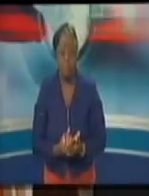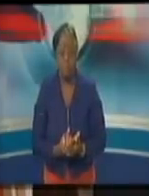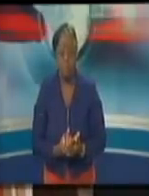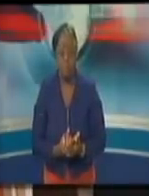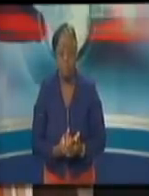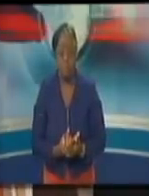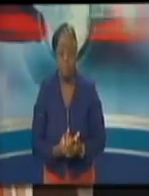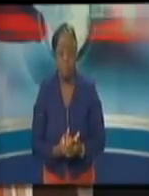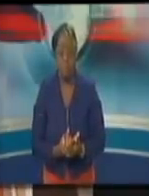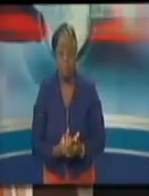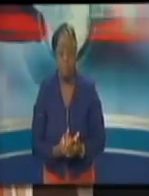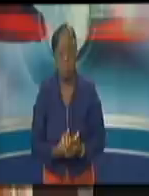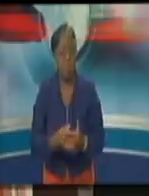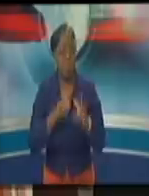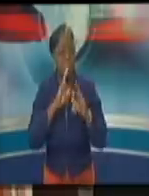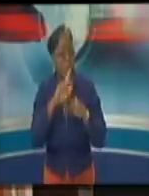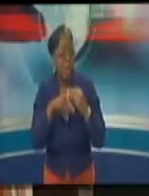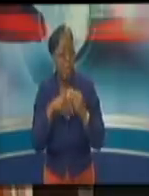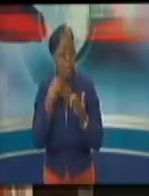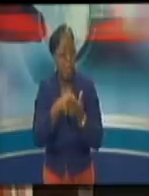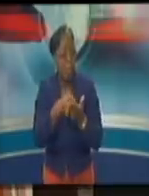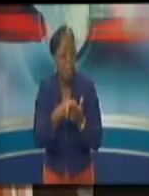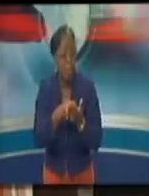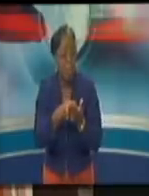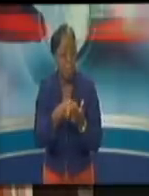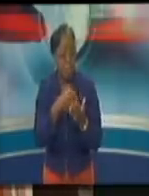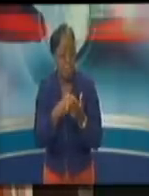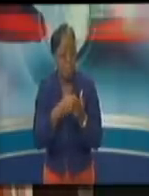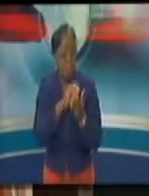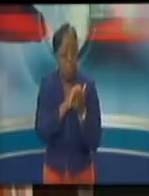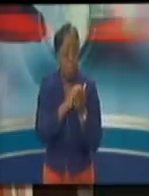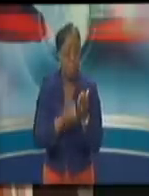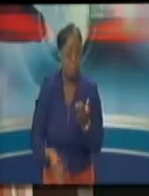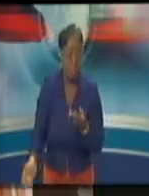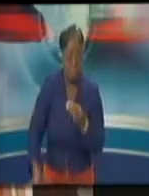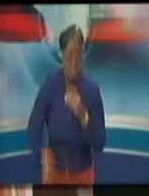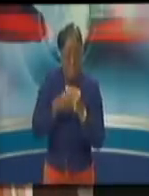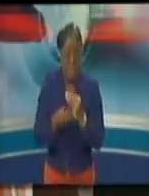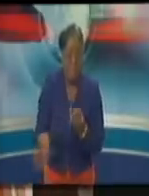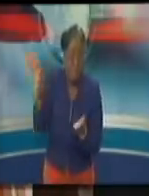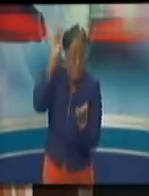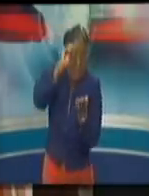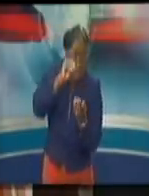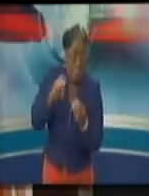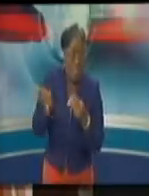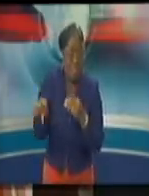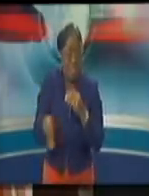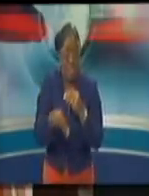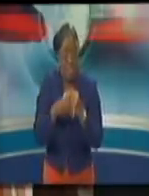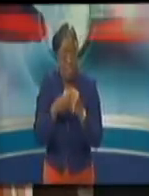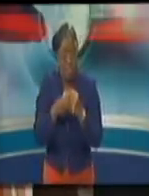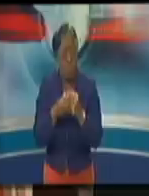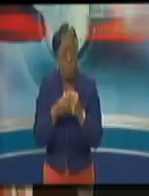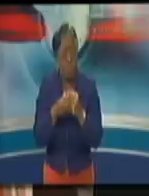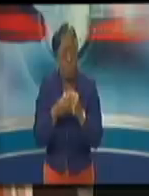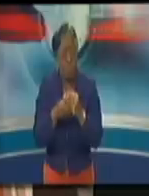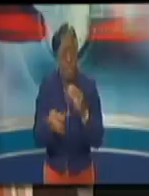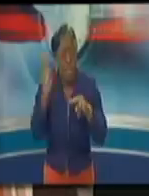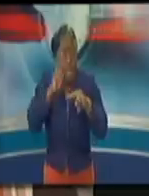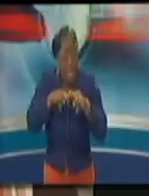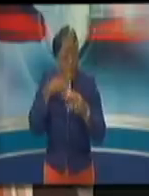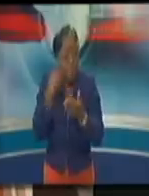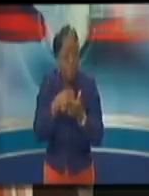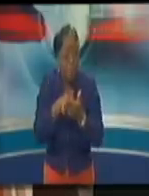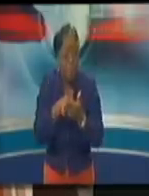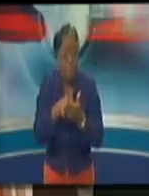at remuneration for frontline workers. And I know, Minister, I would have WhatsApped you on the